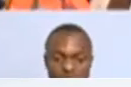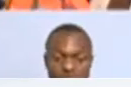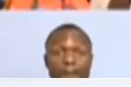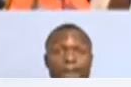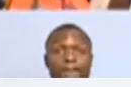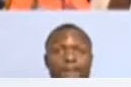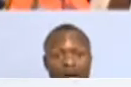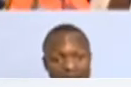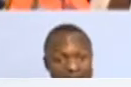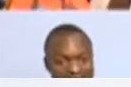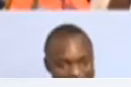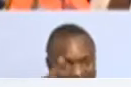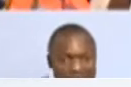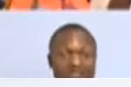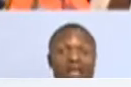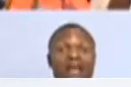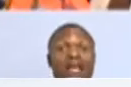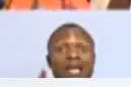Under the program,